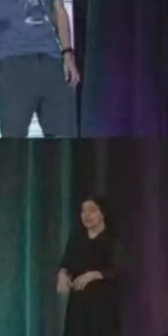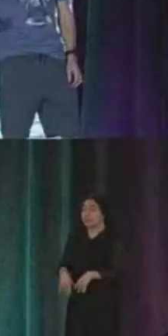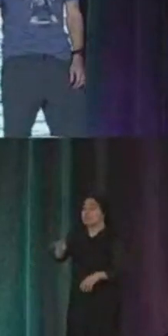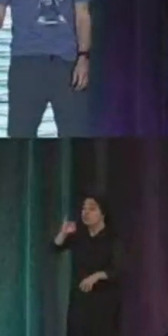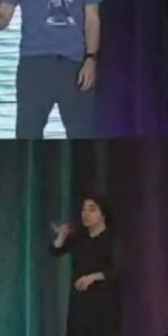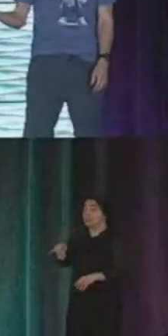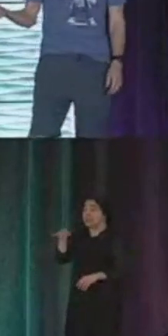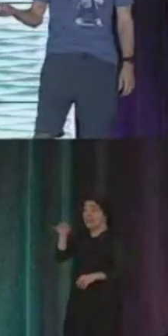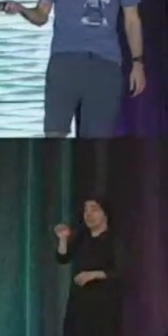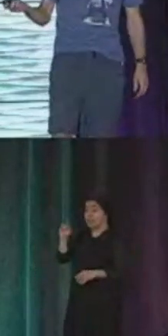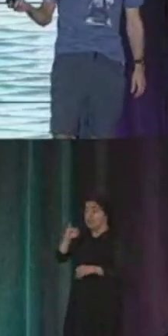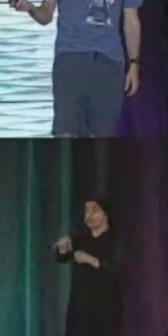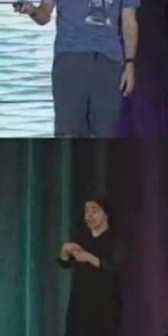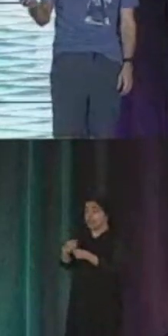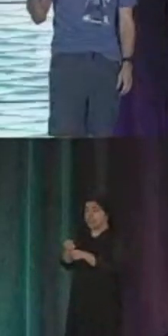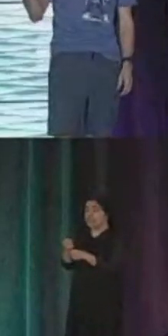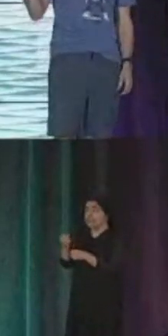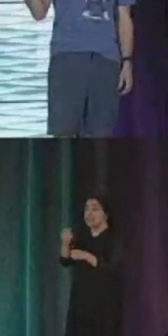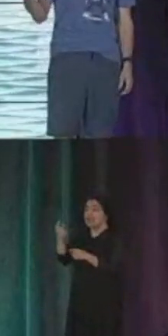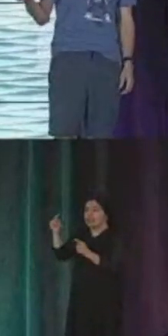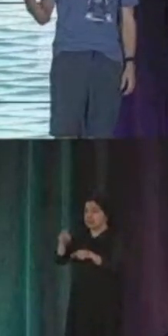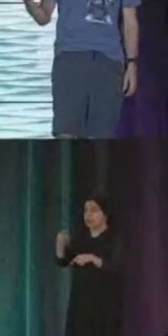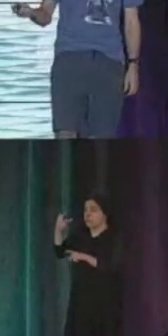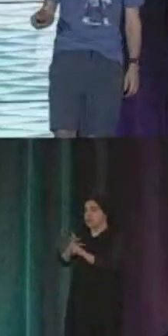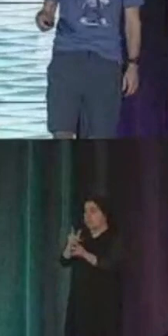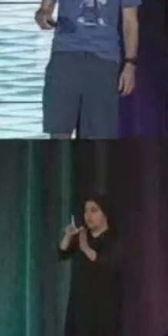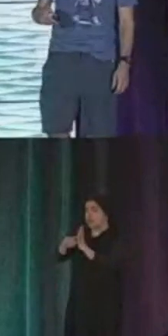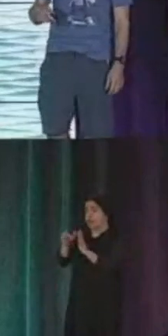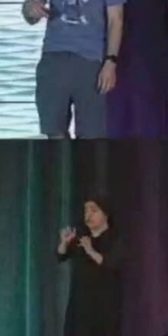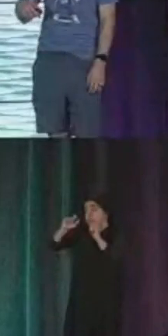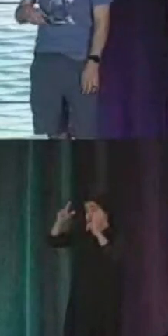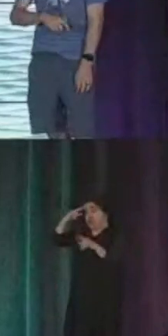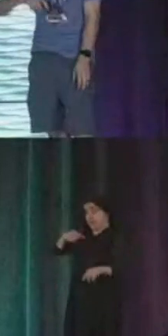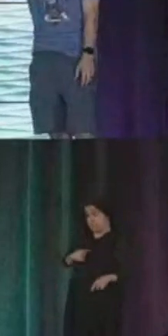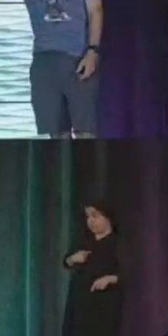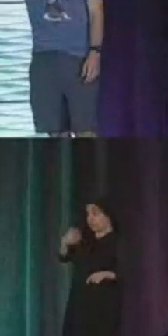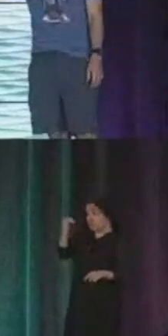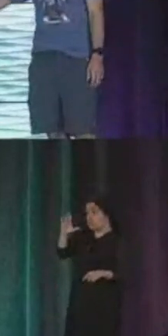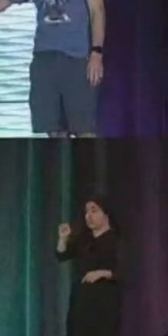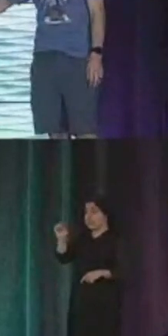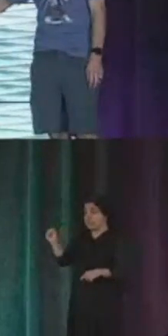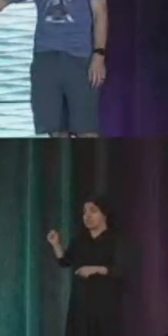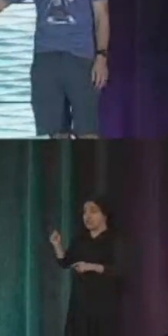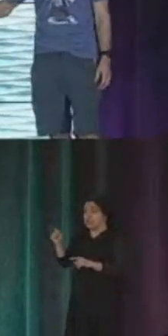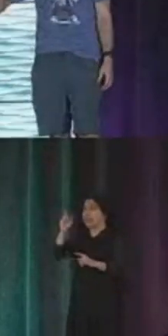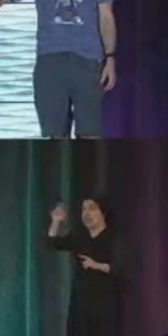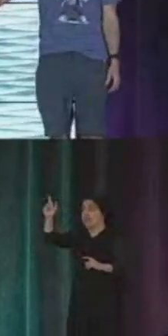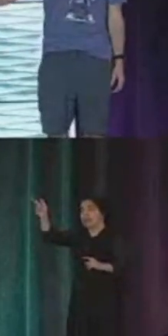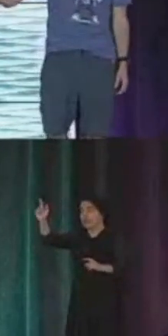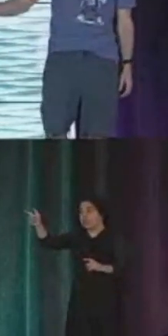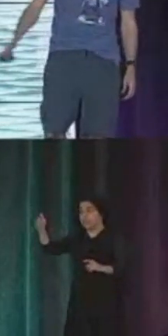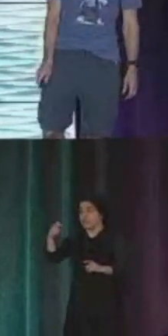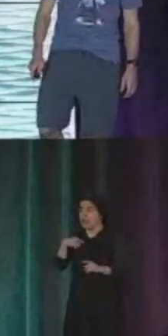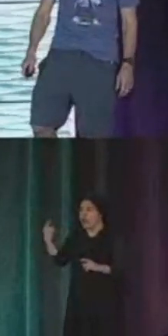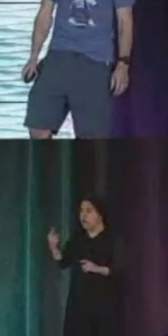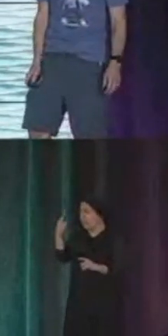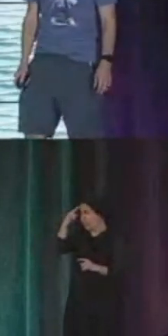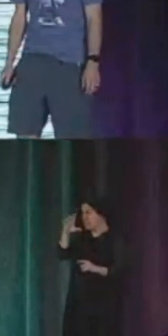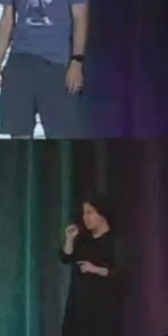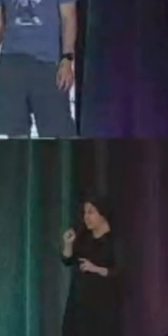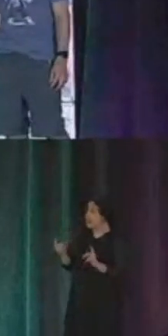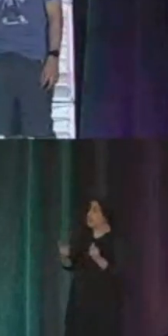JS came 3 months later, which surprised me because CSS actually came much later than that. I always thought CSS came